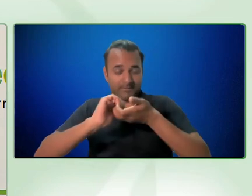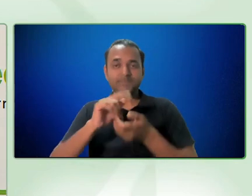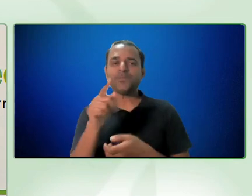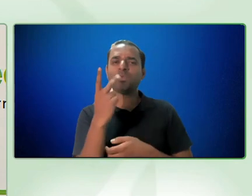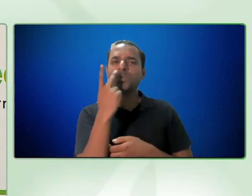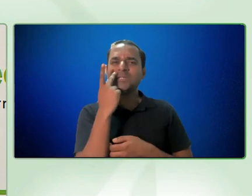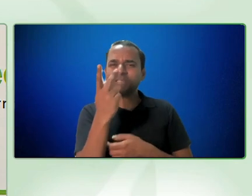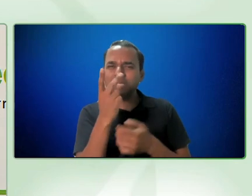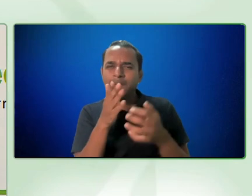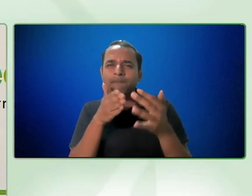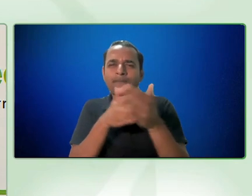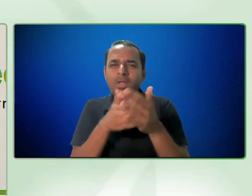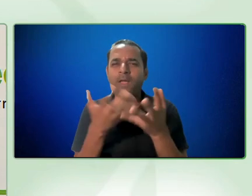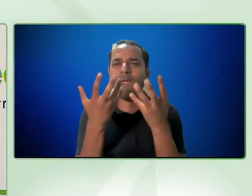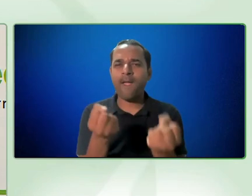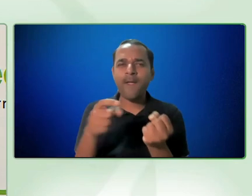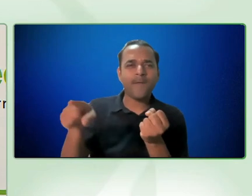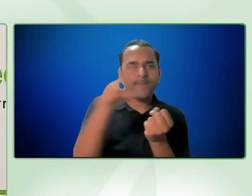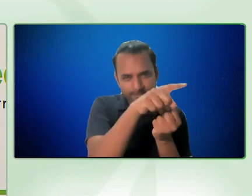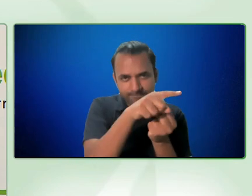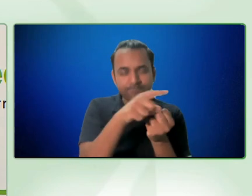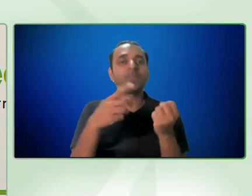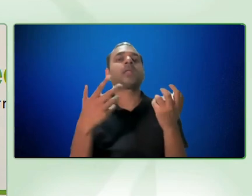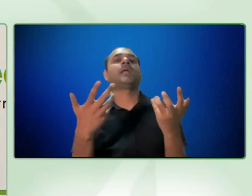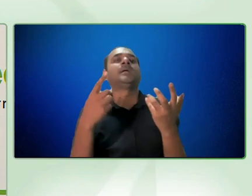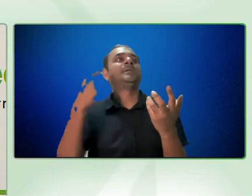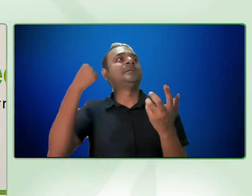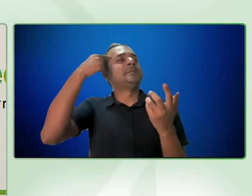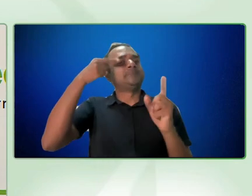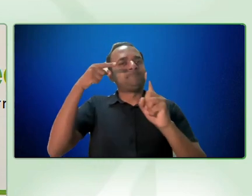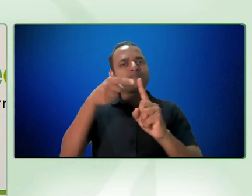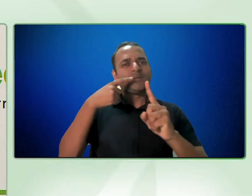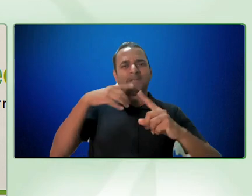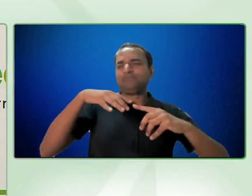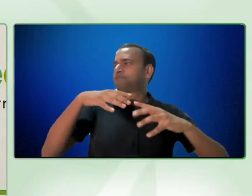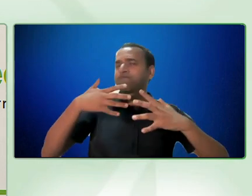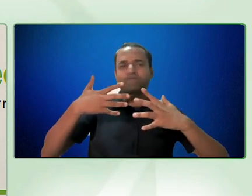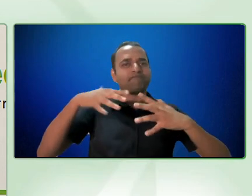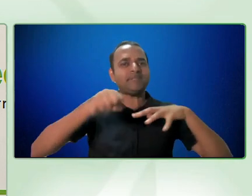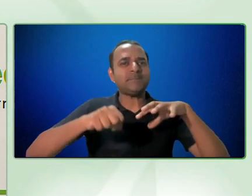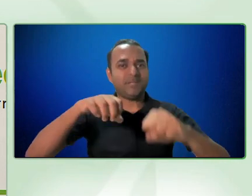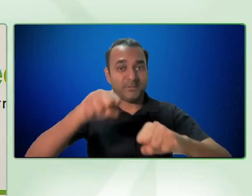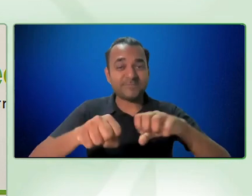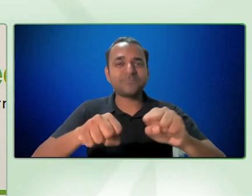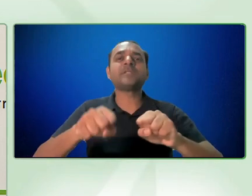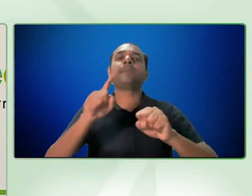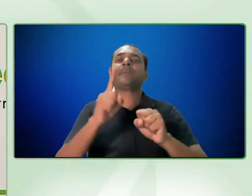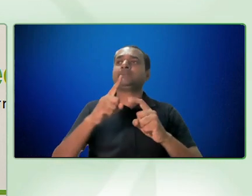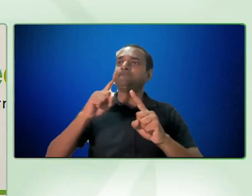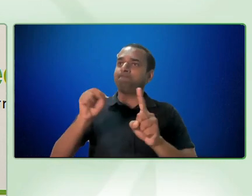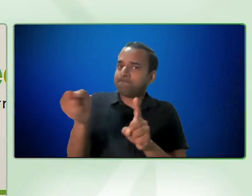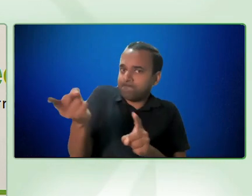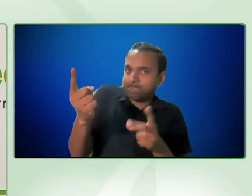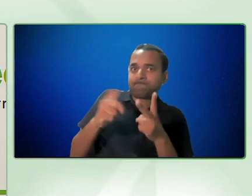there's probably several. I think probably lack of awareness in some banks. I think some banks maybe don't know what their customers' needs are.